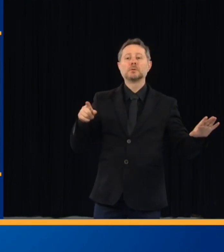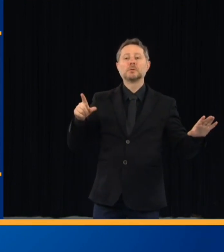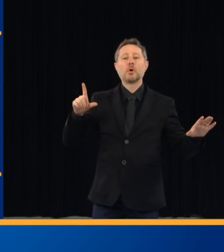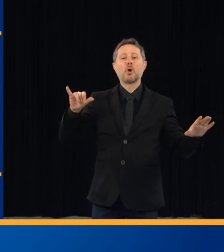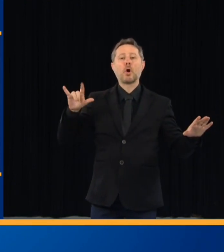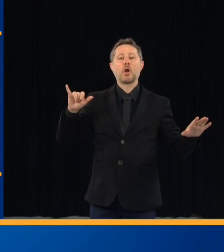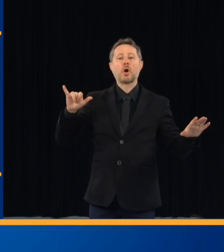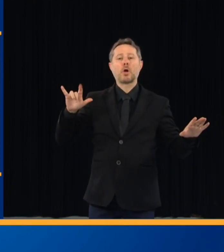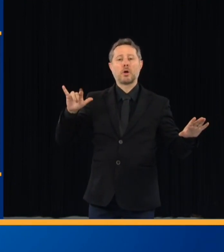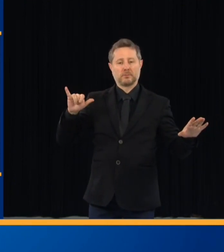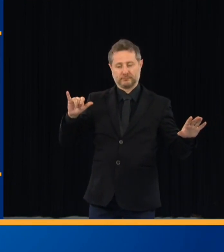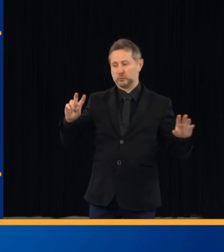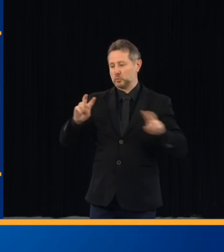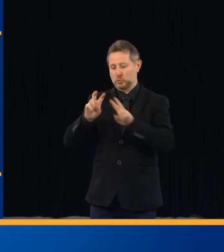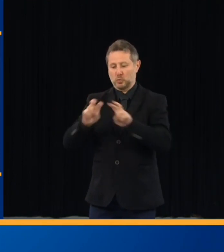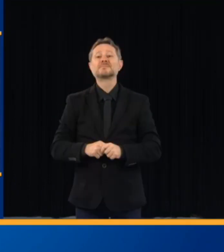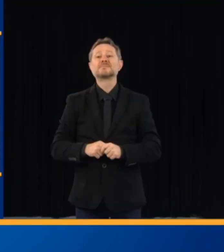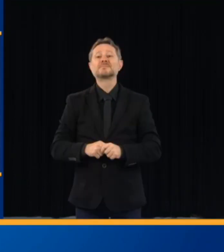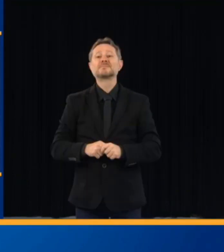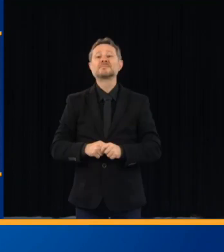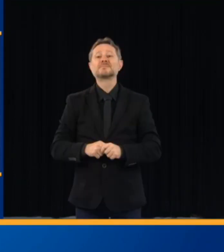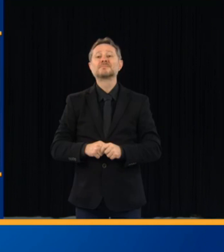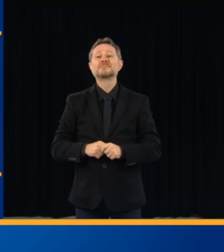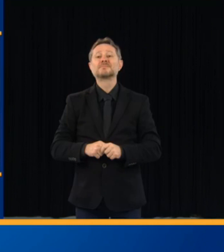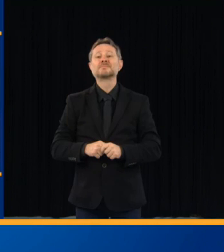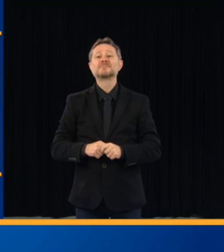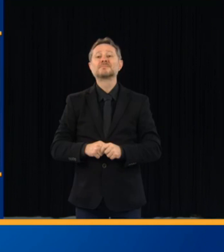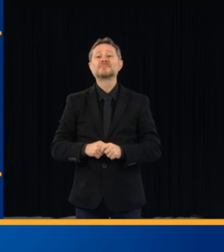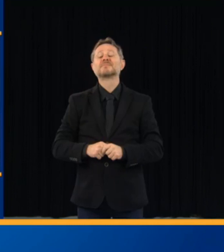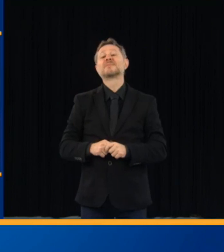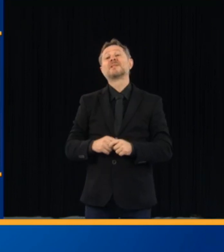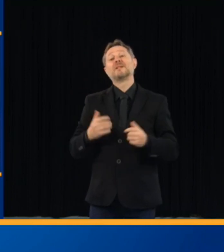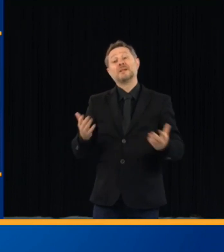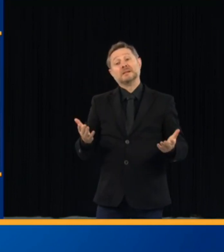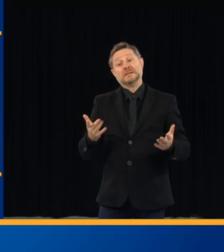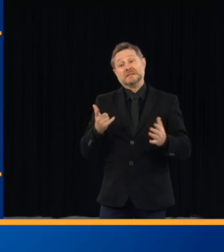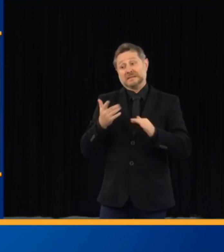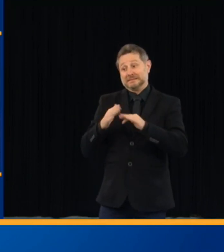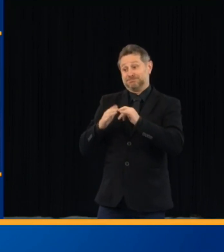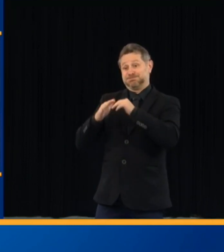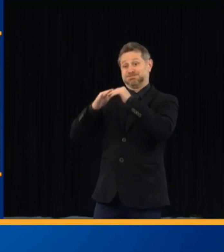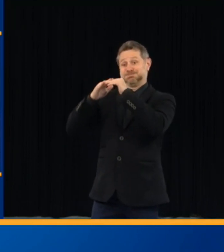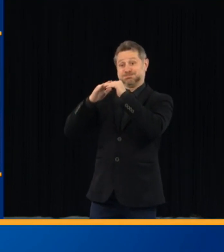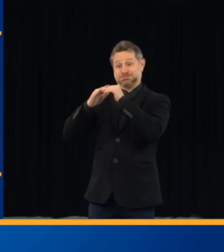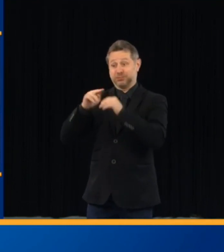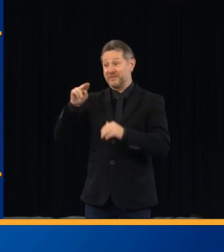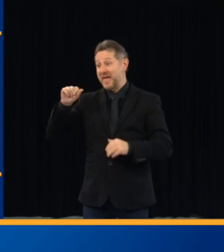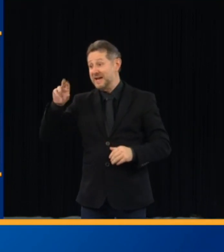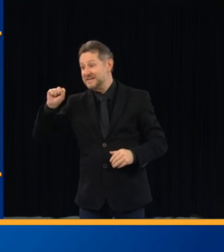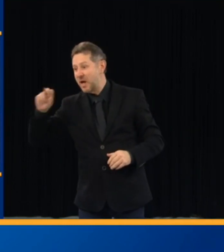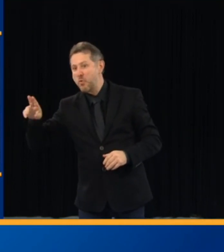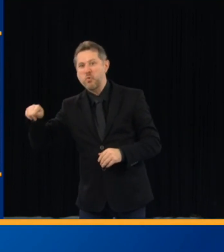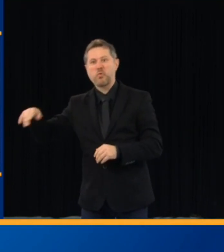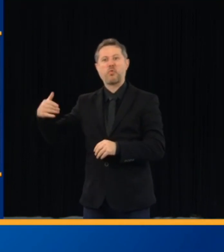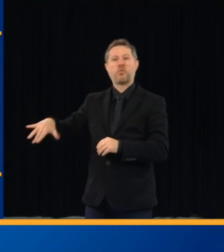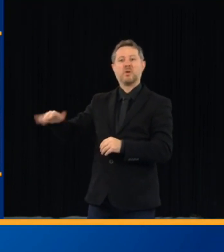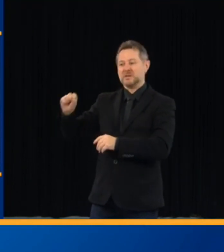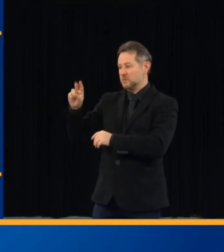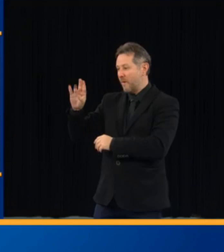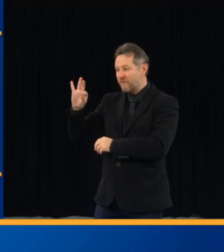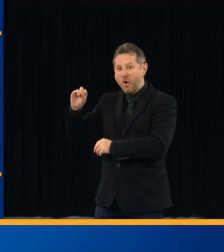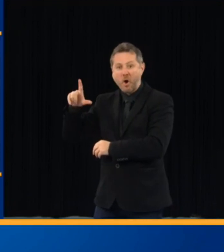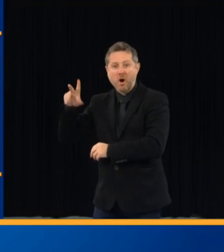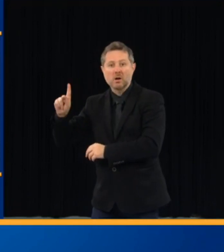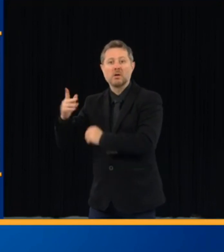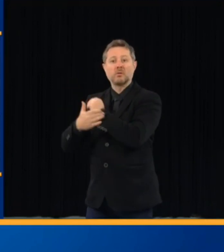those growing numbers in Nassau and Suffolk, and that is starting to stress that healthcare system. So